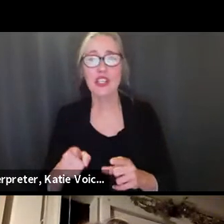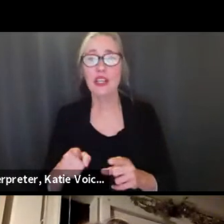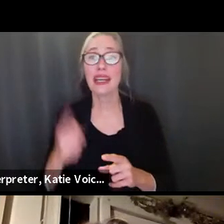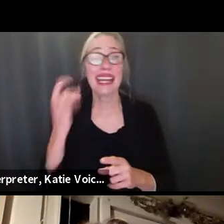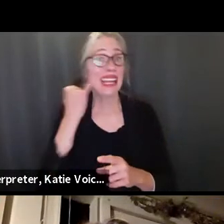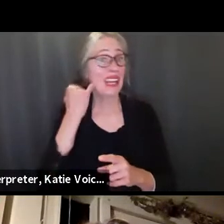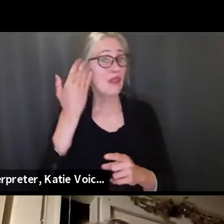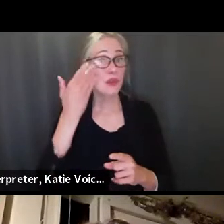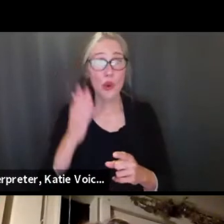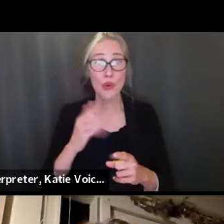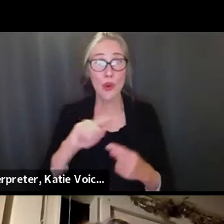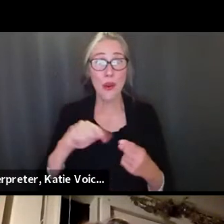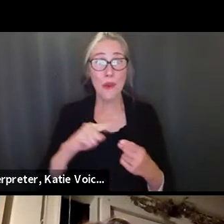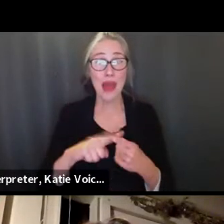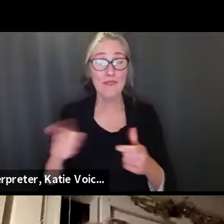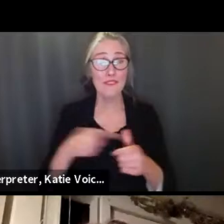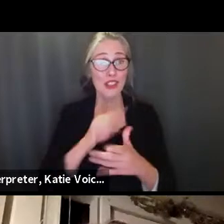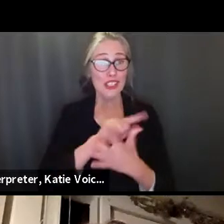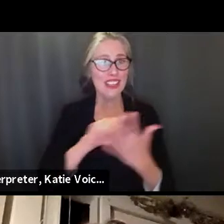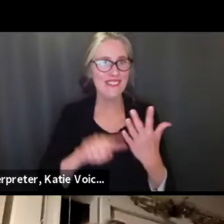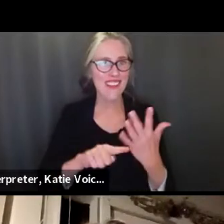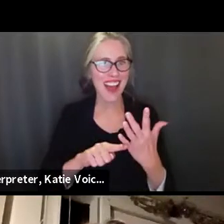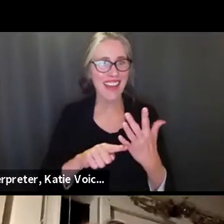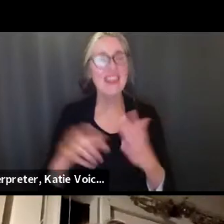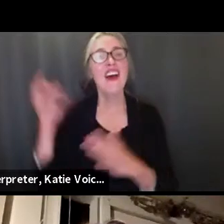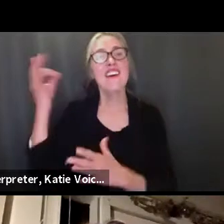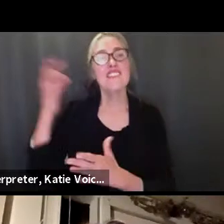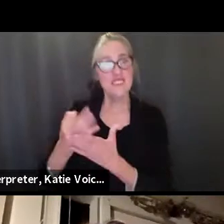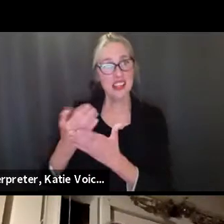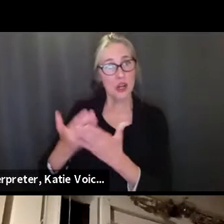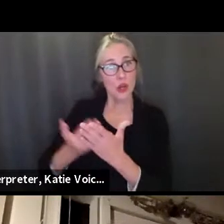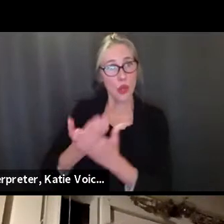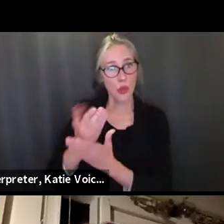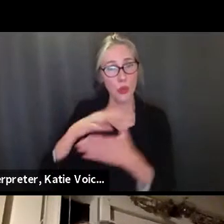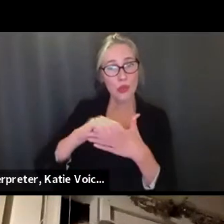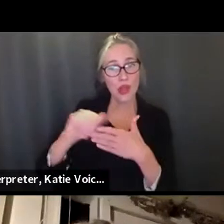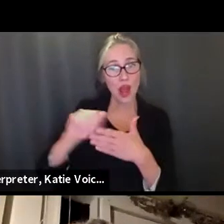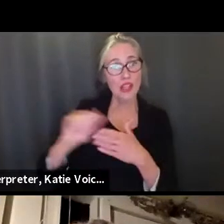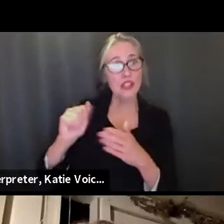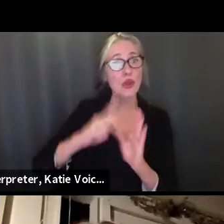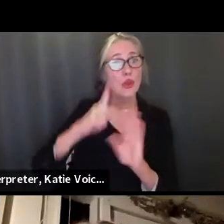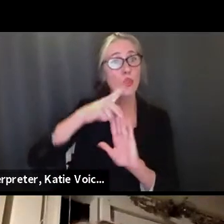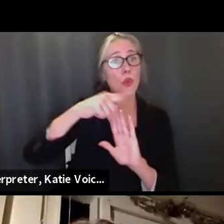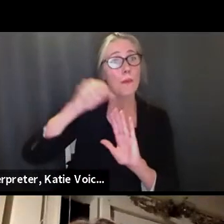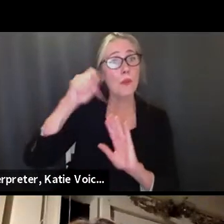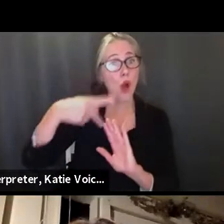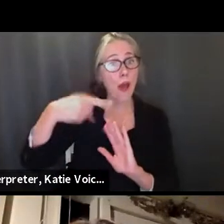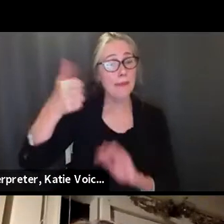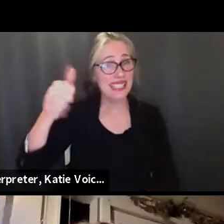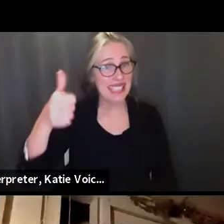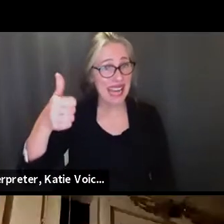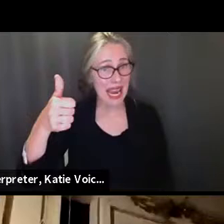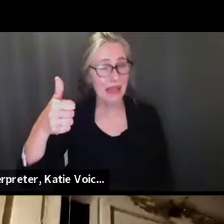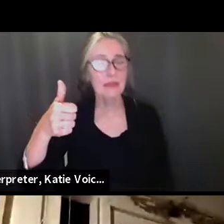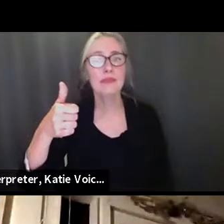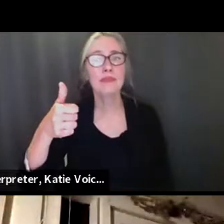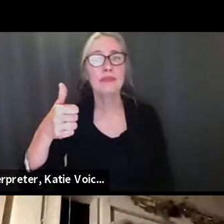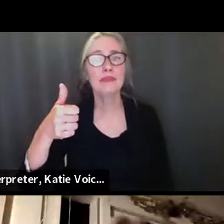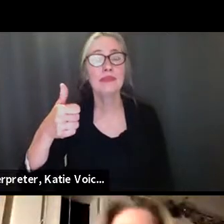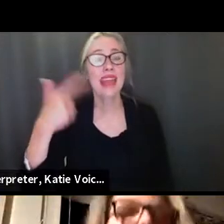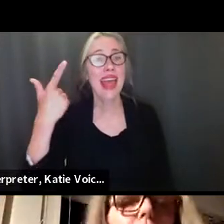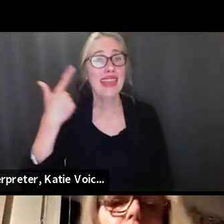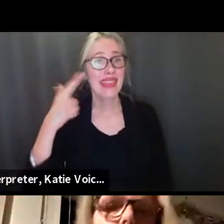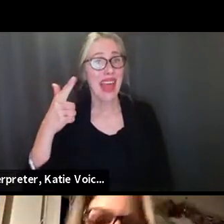not familiar with First Five, we are funded by dollars collected through Proposition 10, which is a tax on